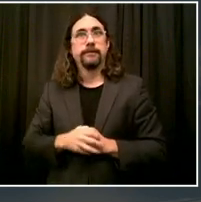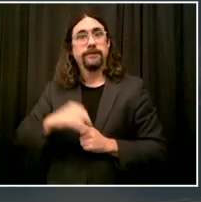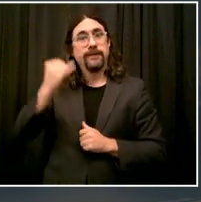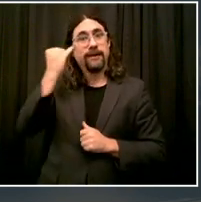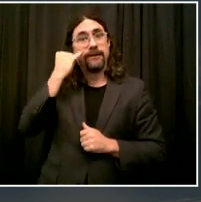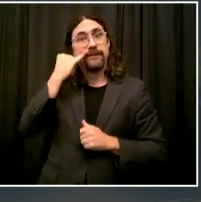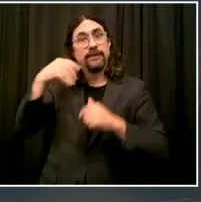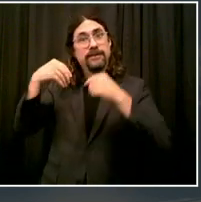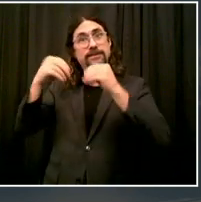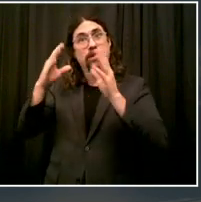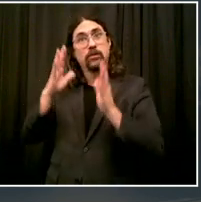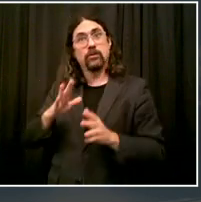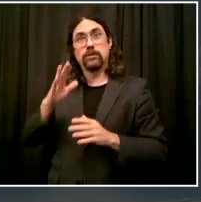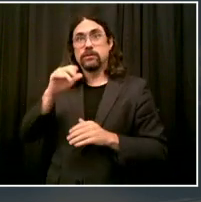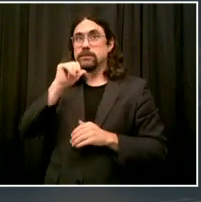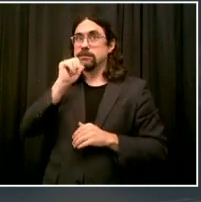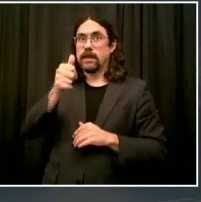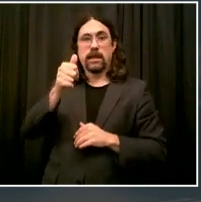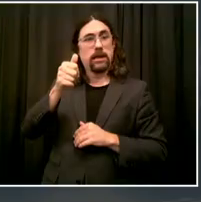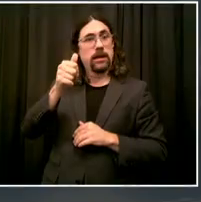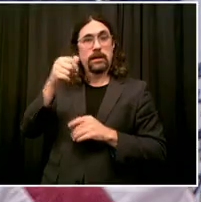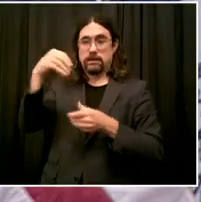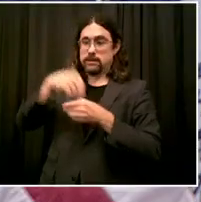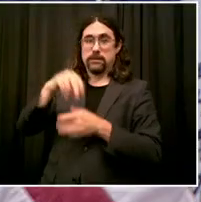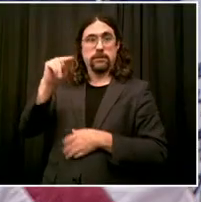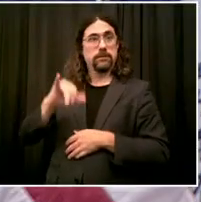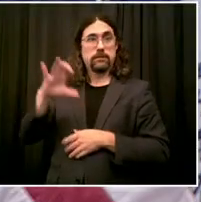Thank you very much, Sheriff. Go ahead, Sydney.